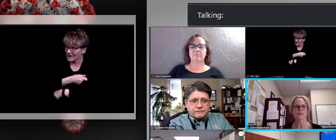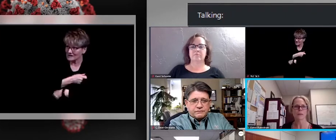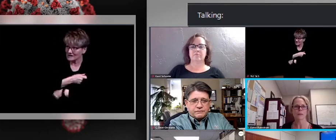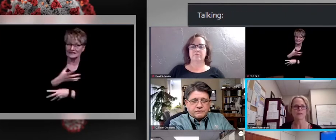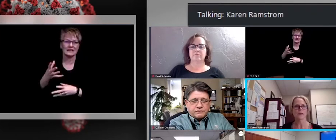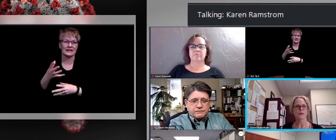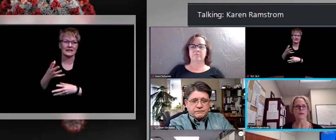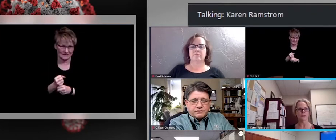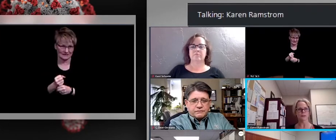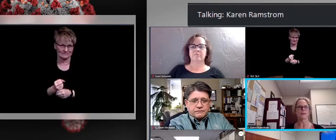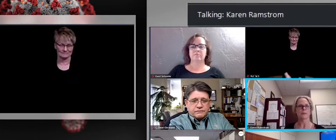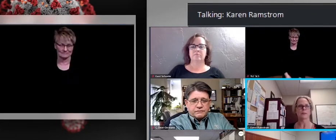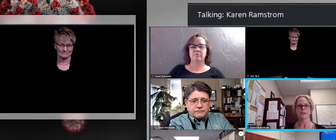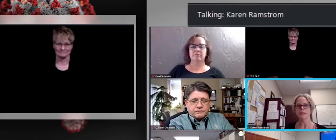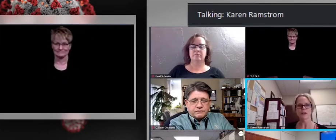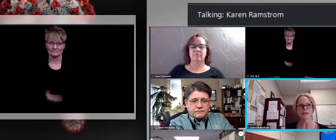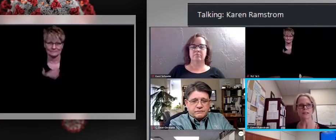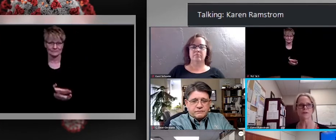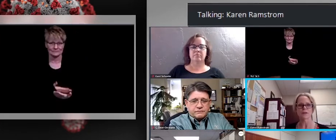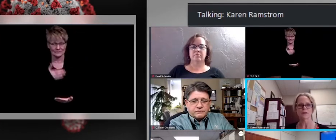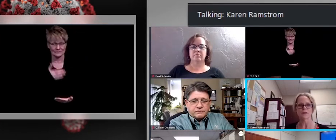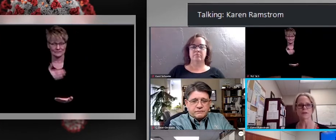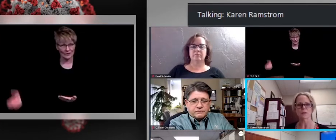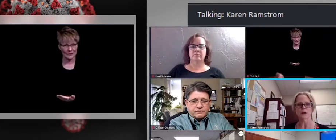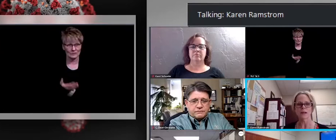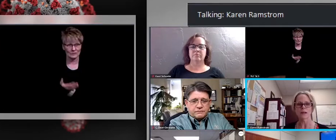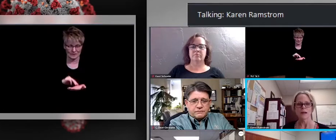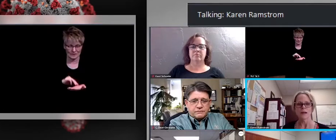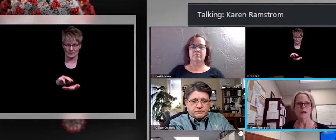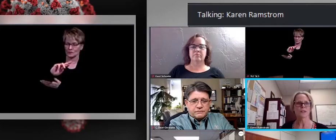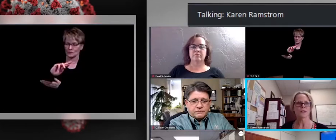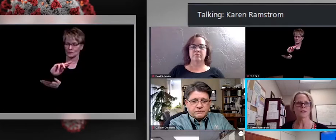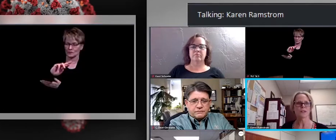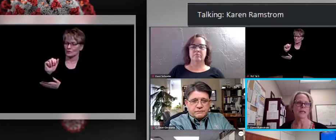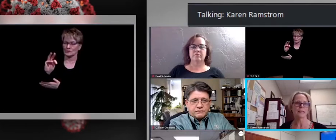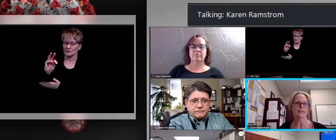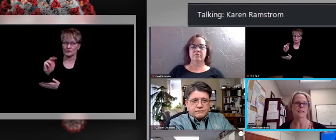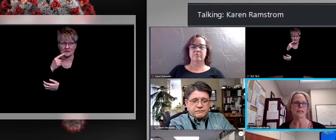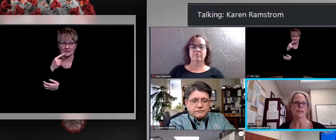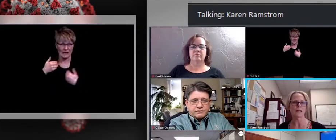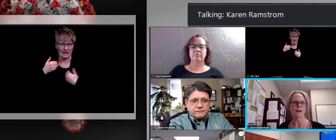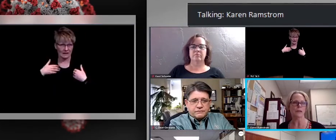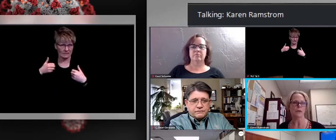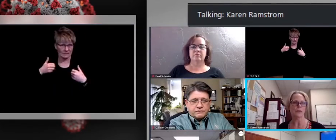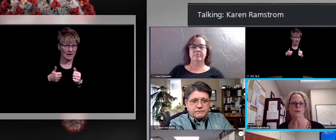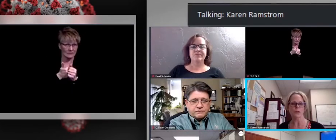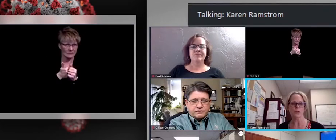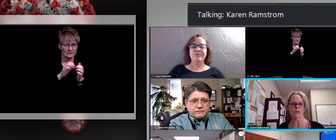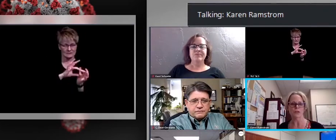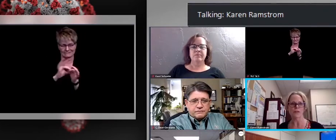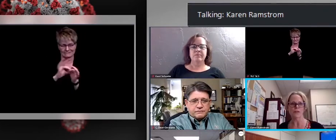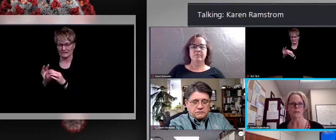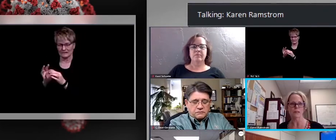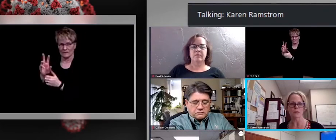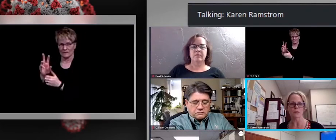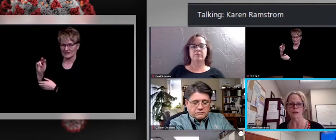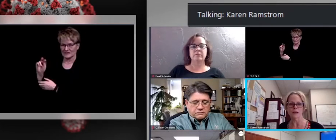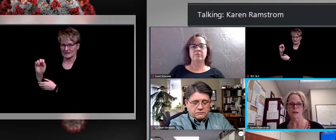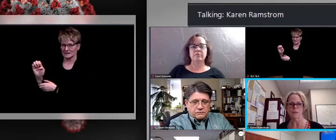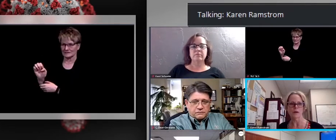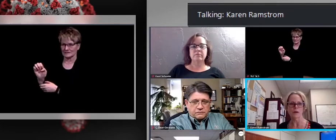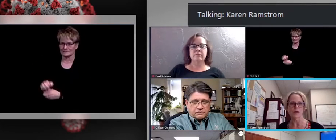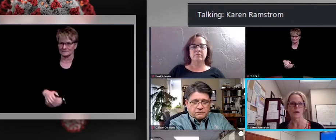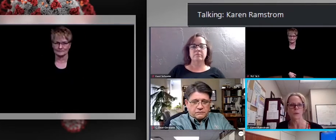Good morning, everybody. I thought I would give a little bit of an update on our vaccine efforts this morning. We're seeing a steady but gradual increase in our vaccine